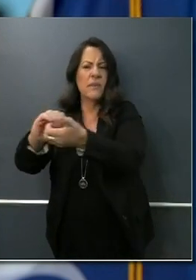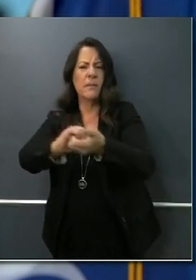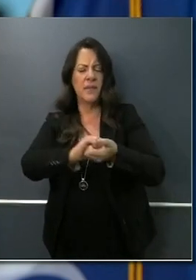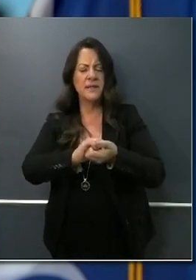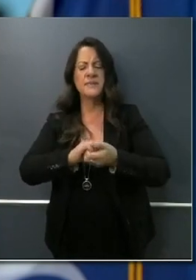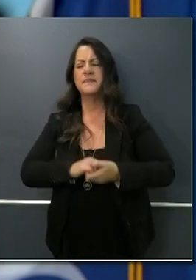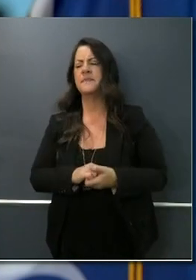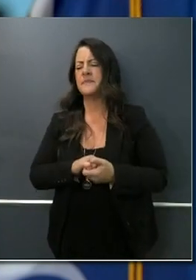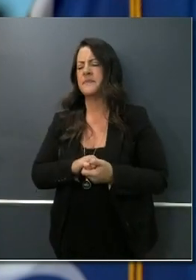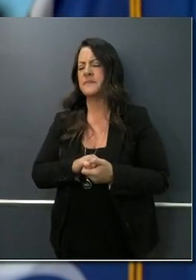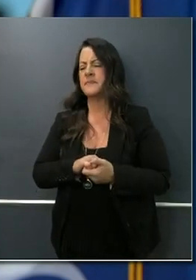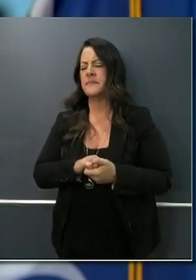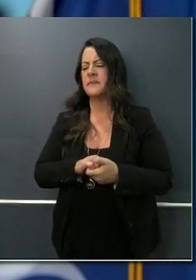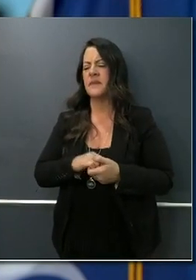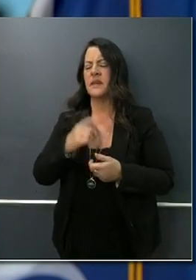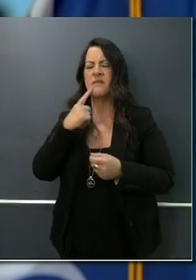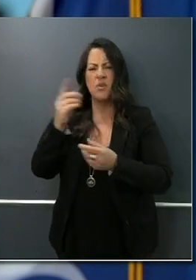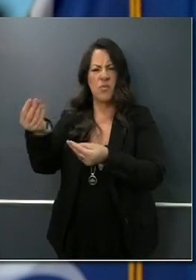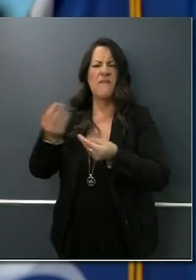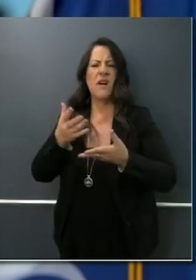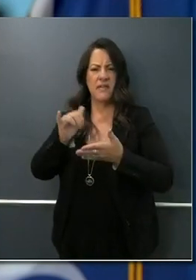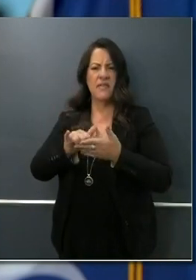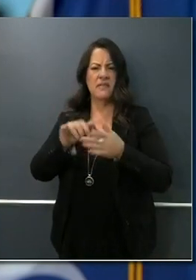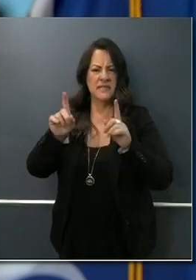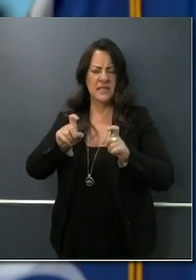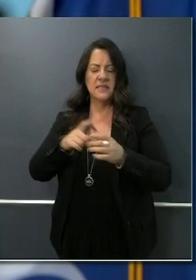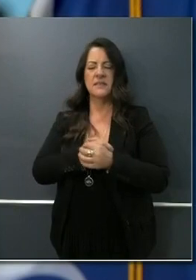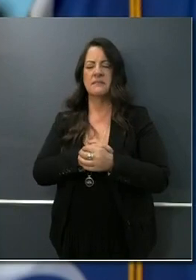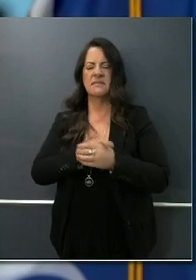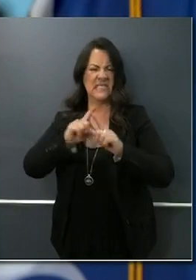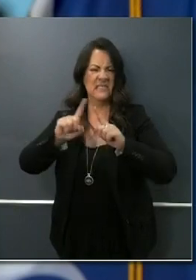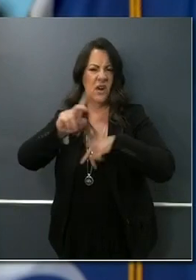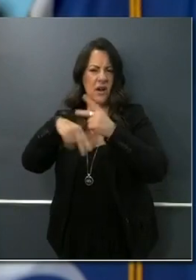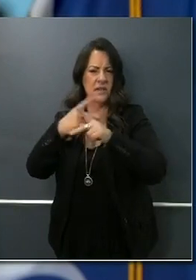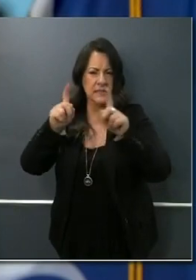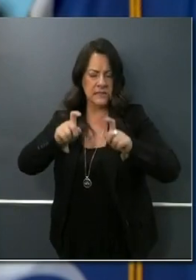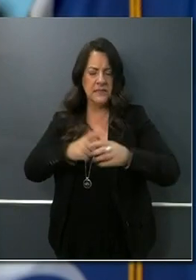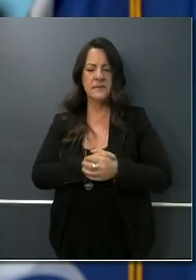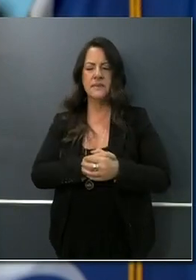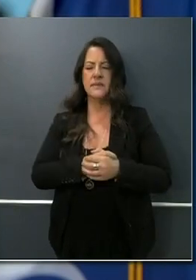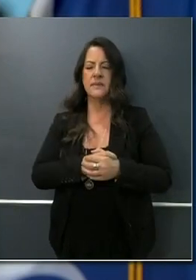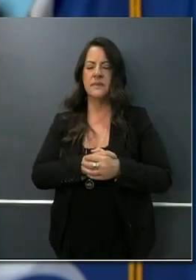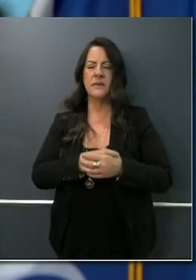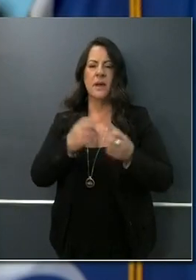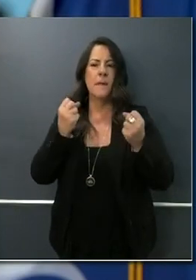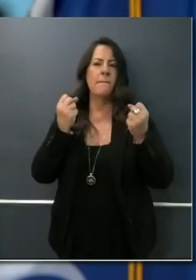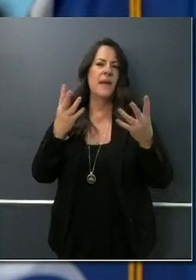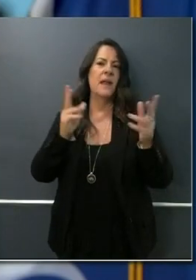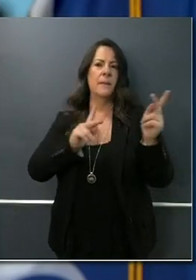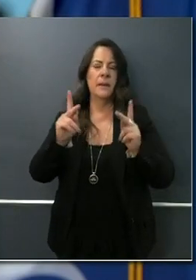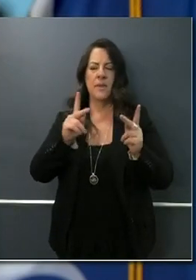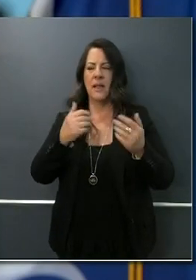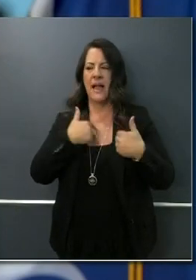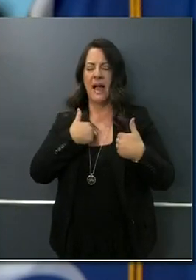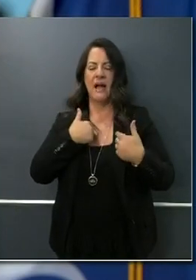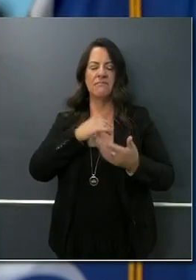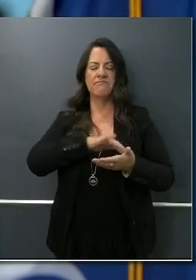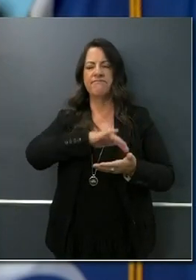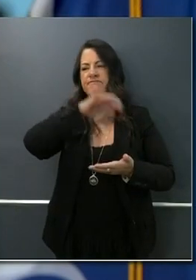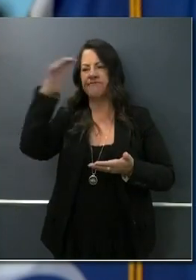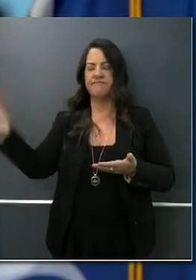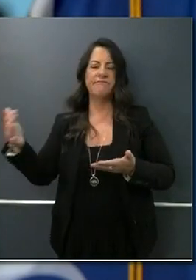substantial progress is being made, but by no stretch of the imagination does everybody have ample supplies, including, again,